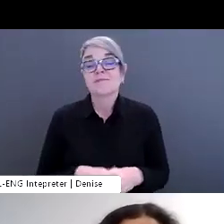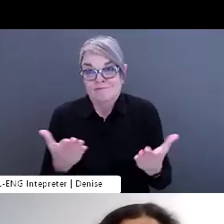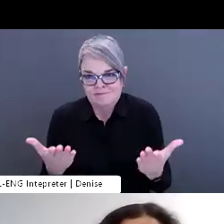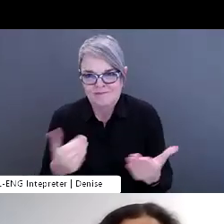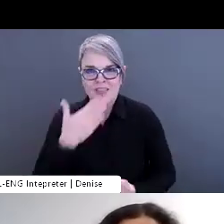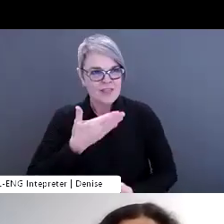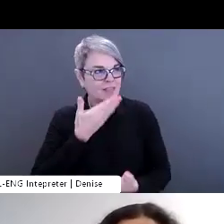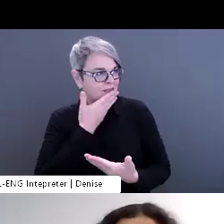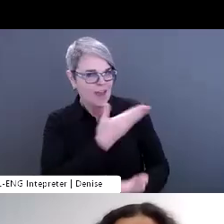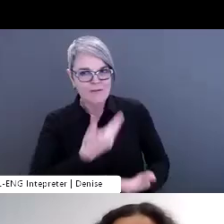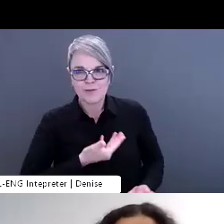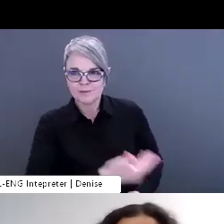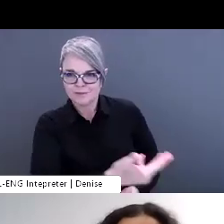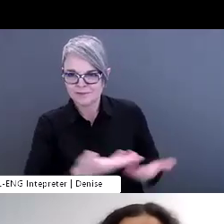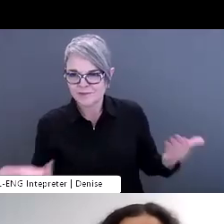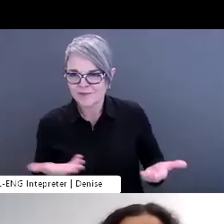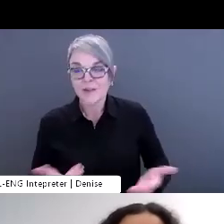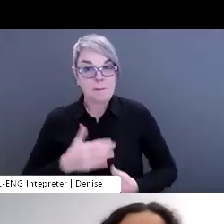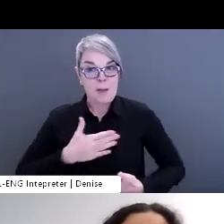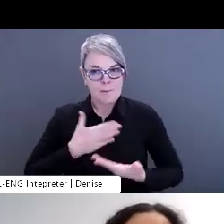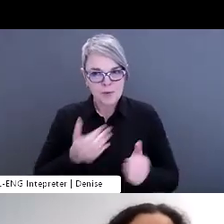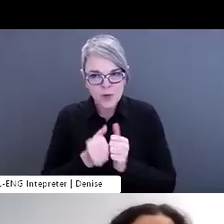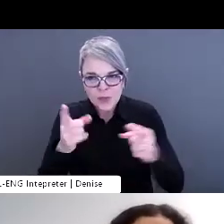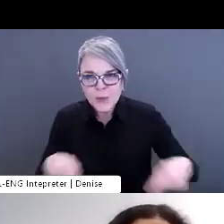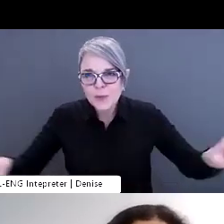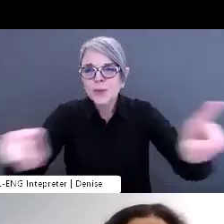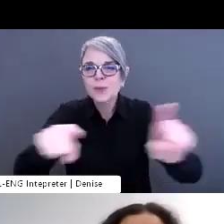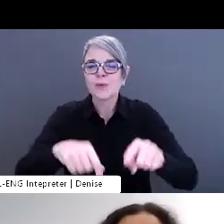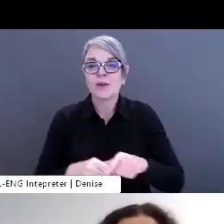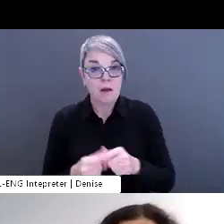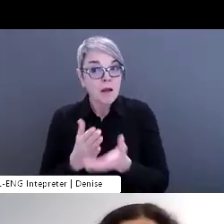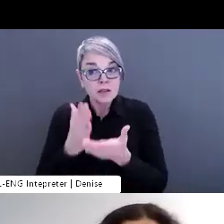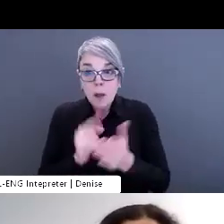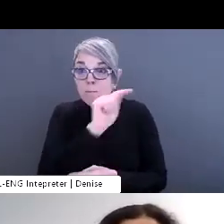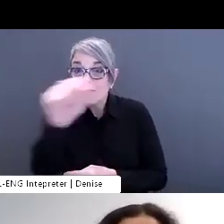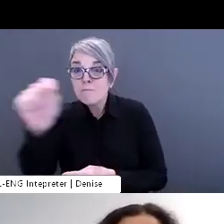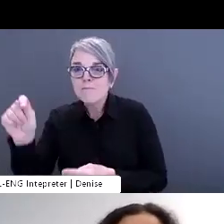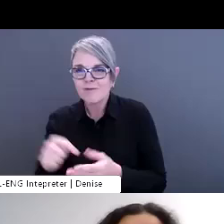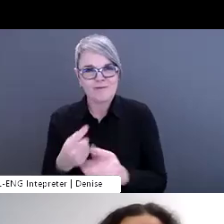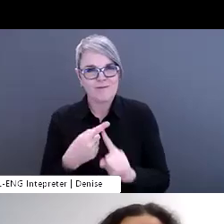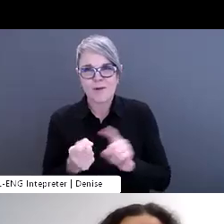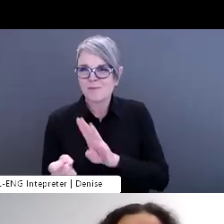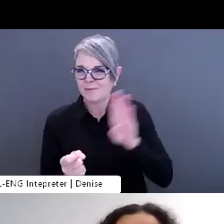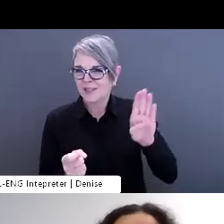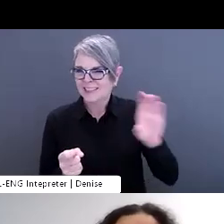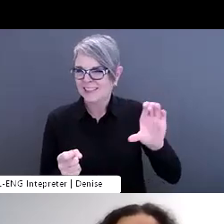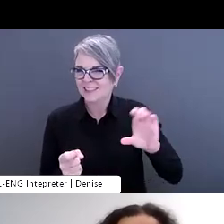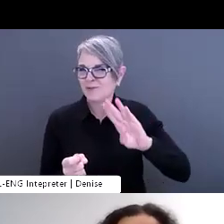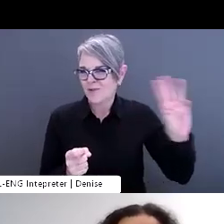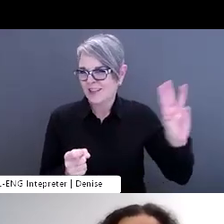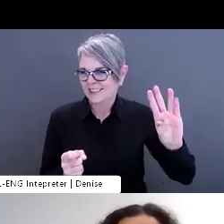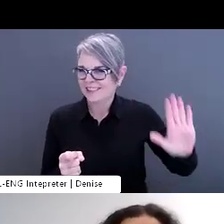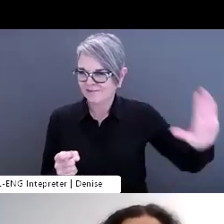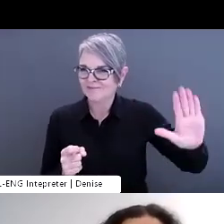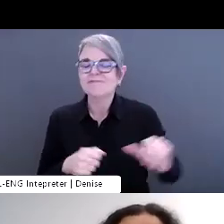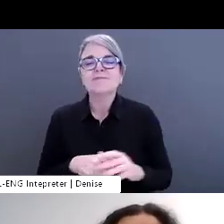this afternoon, and I see some of you are from on the West Coast, so good morning to you. Today we're going to be